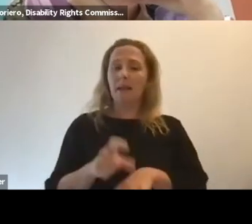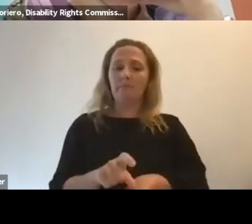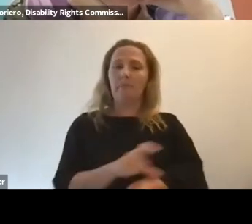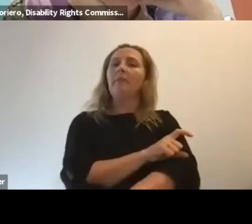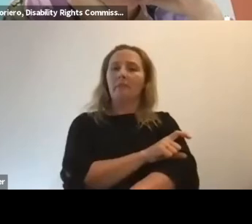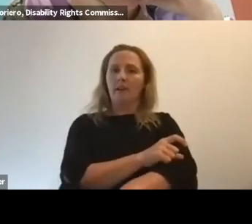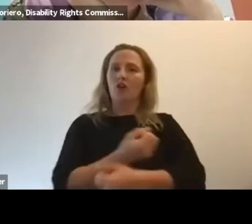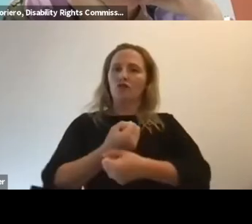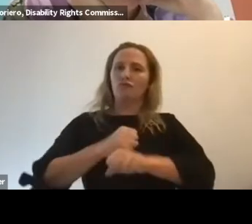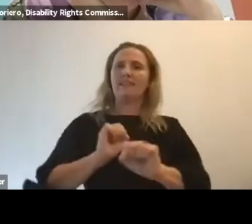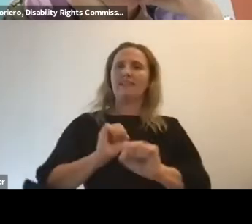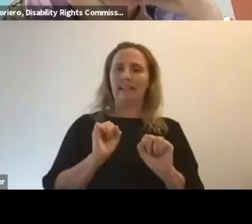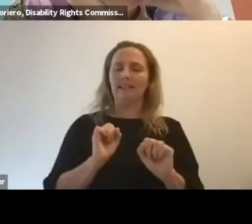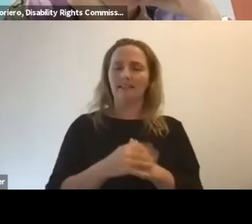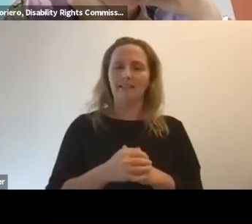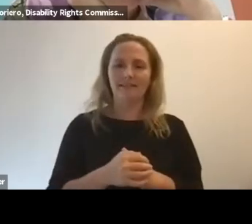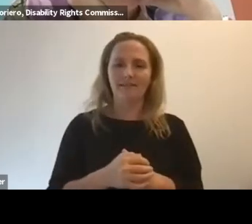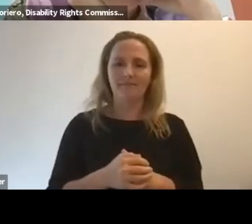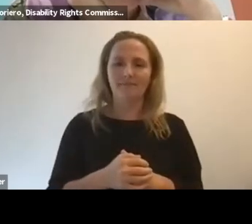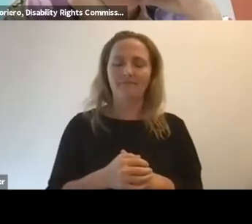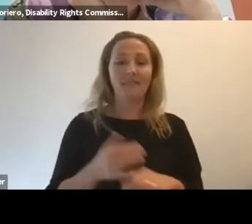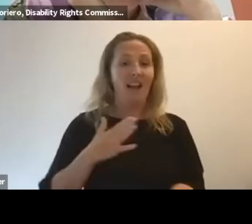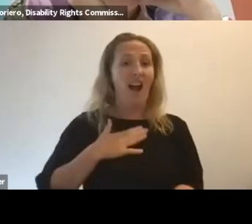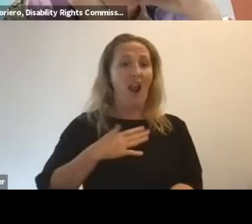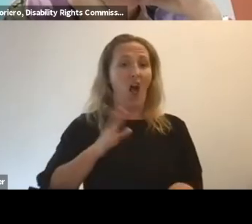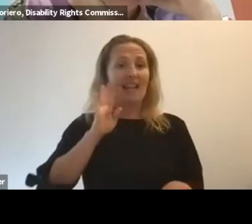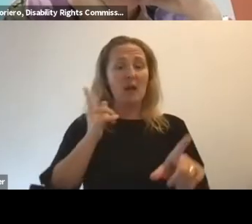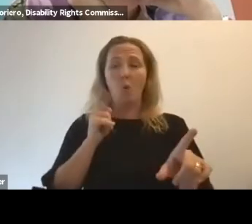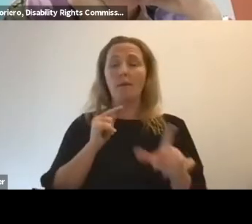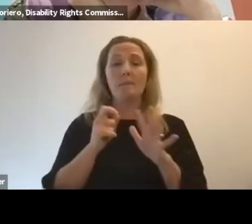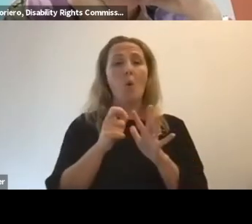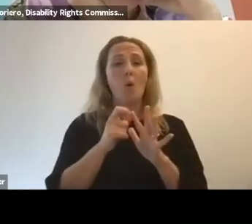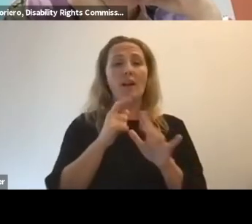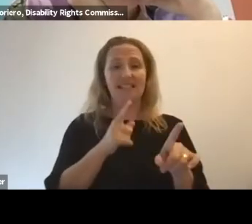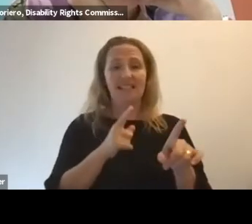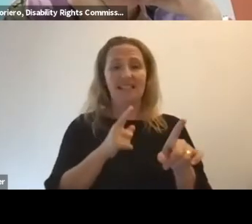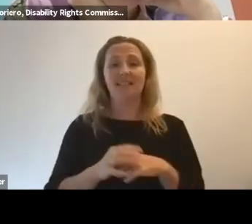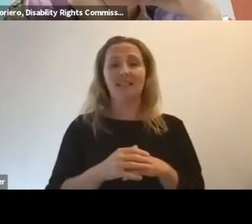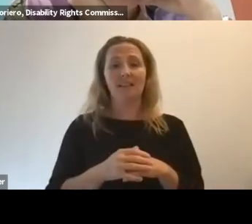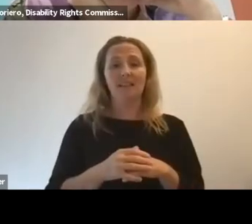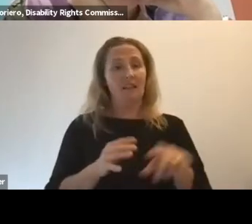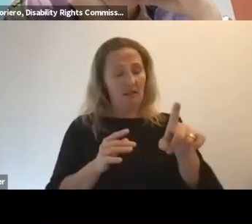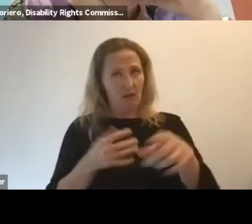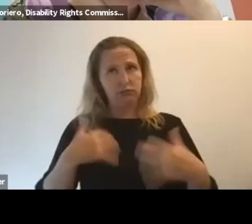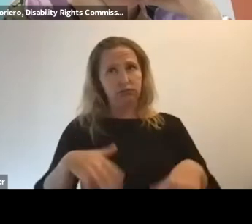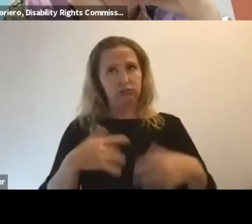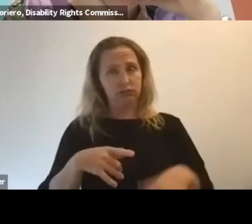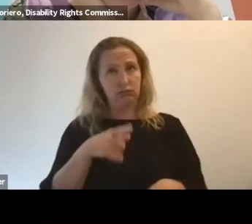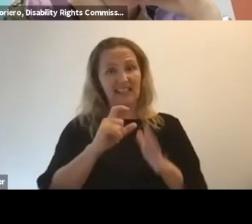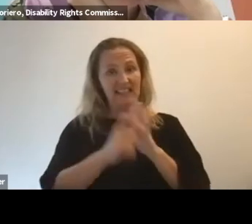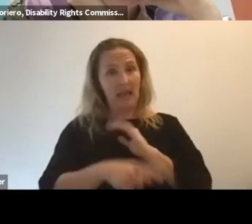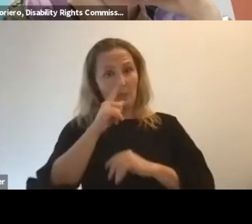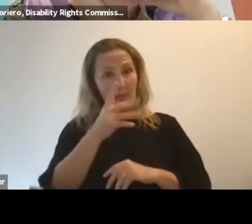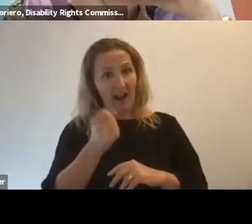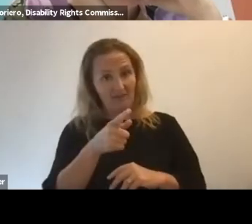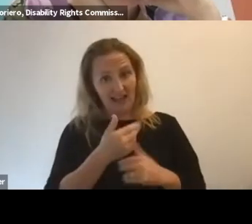like hearing what Paula said, that actually that's how it is for people with disabilities all the time, you know, trying to find